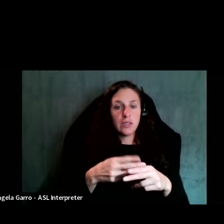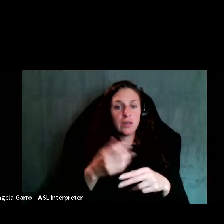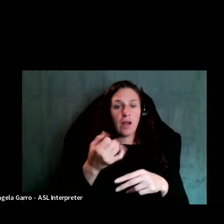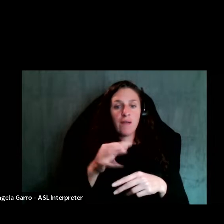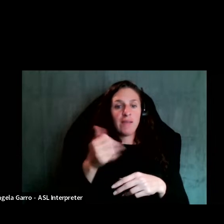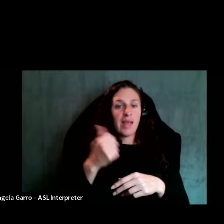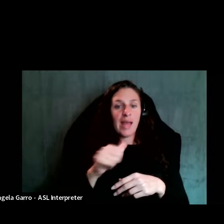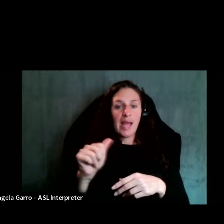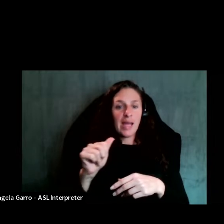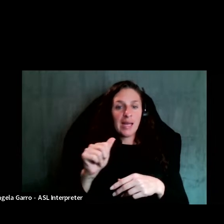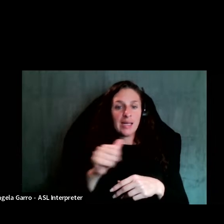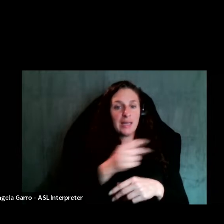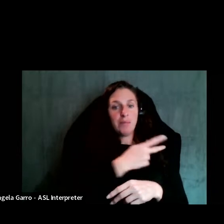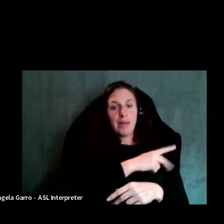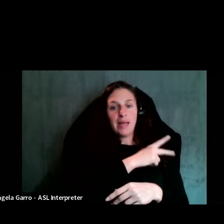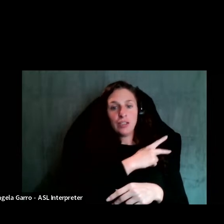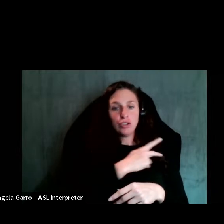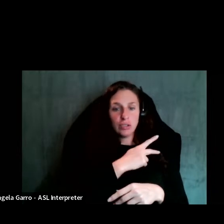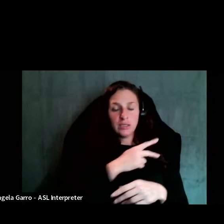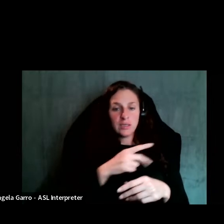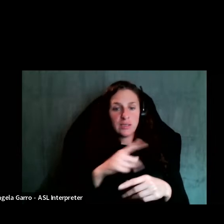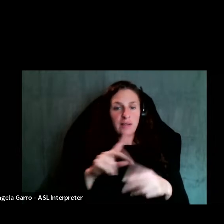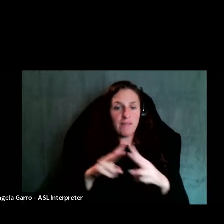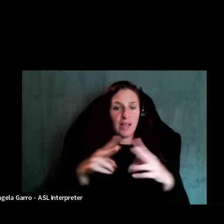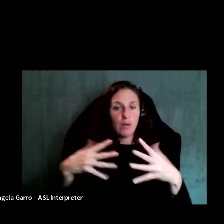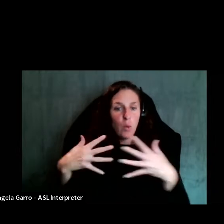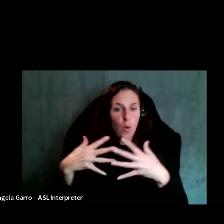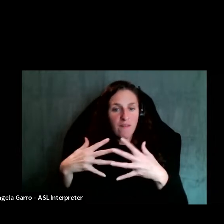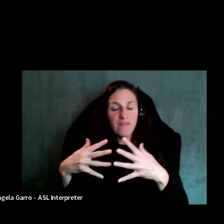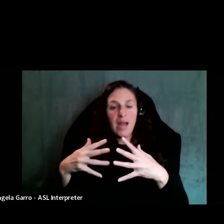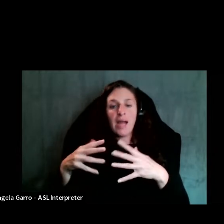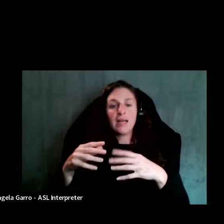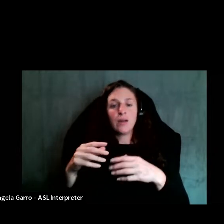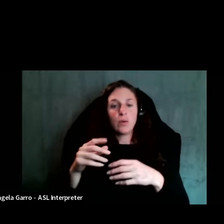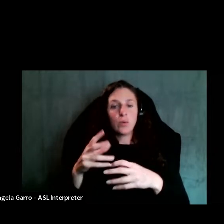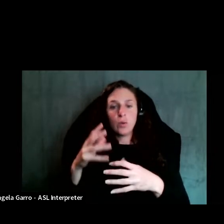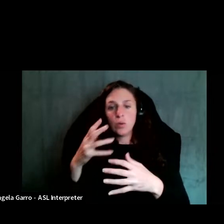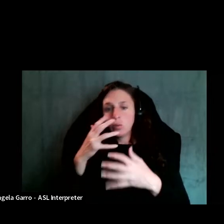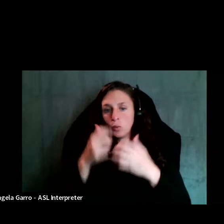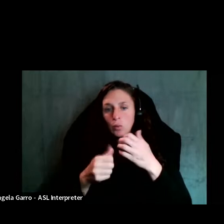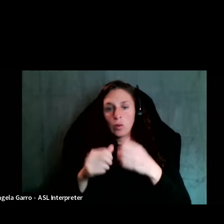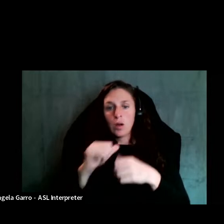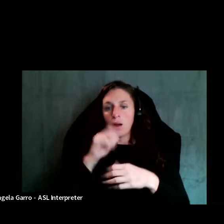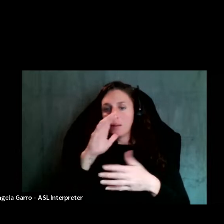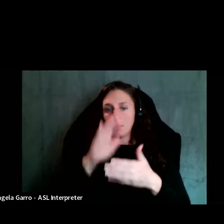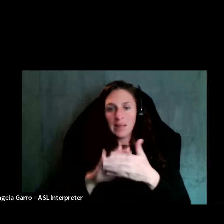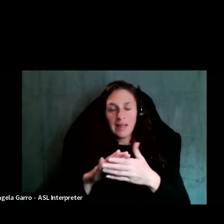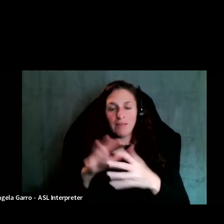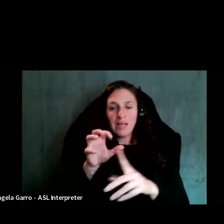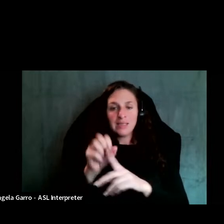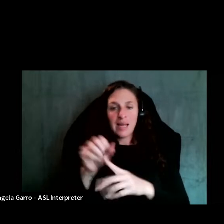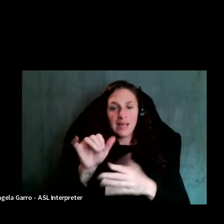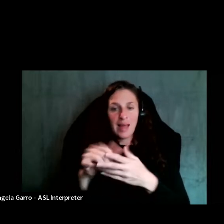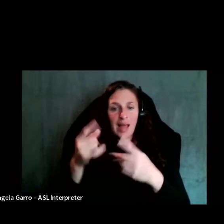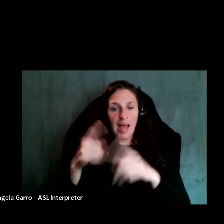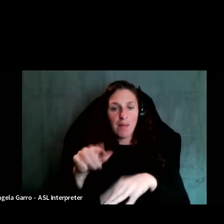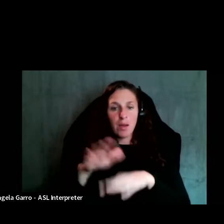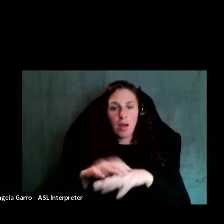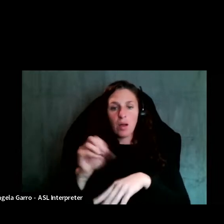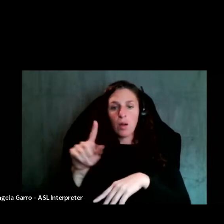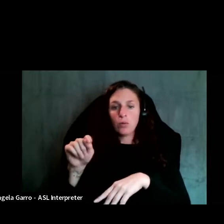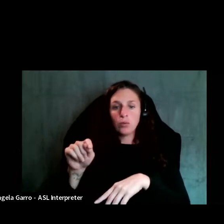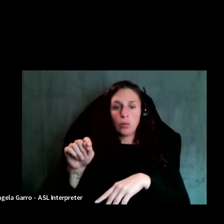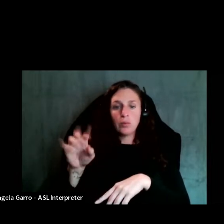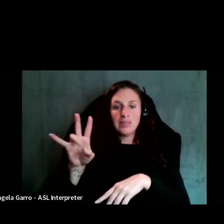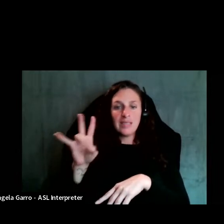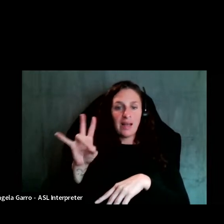coming very horrified from whatever cruel, unbelievable attacks that happened on October 7th, that we still day to